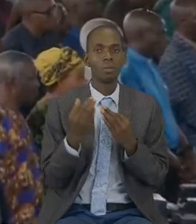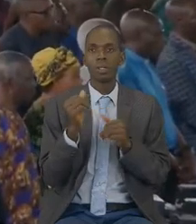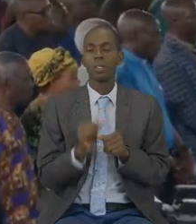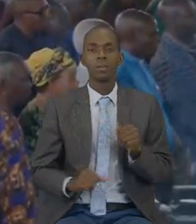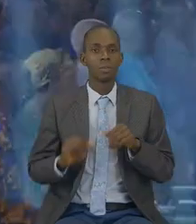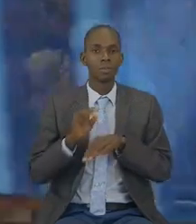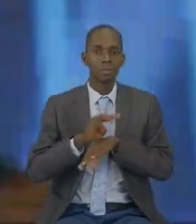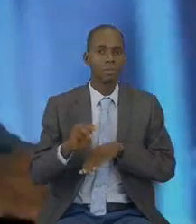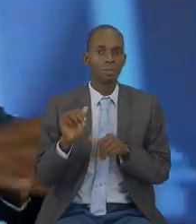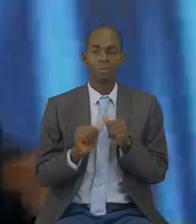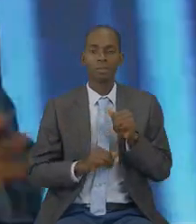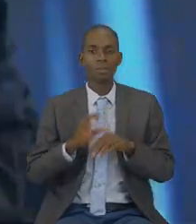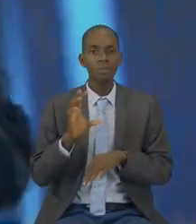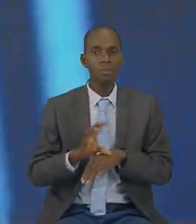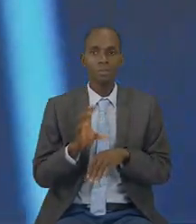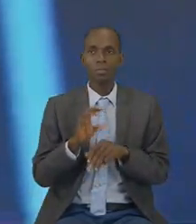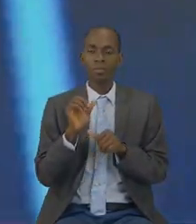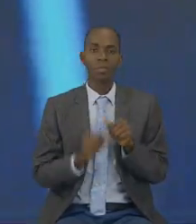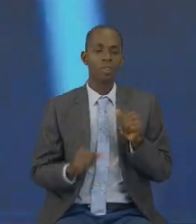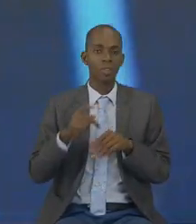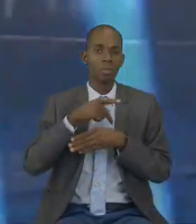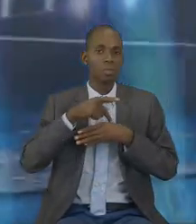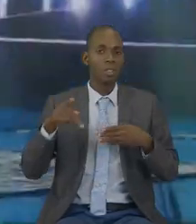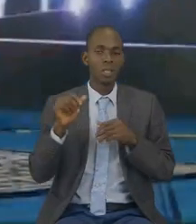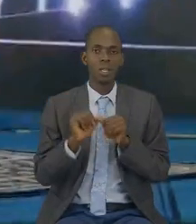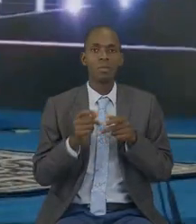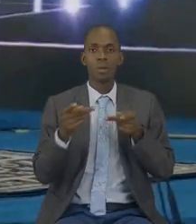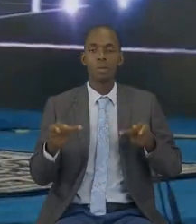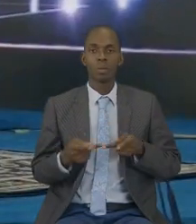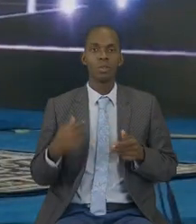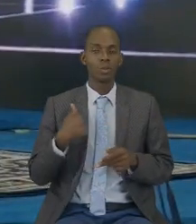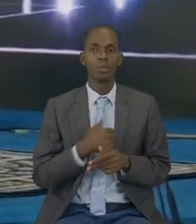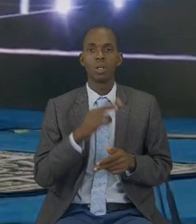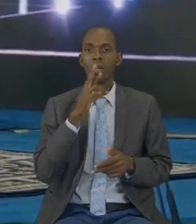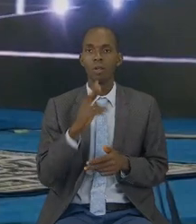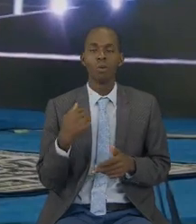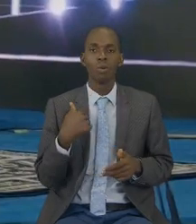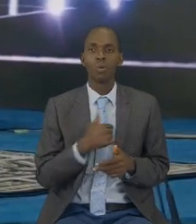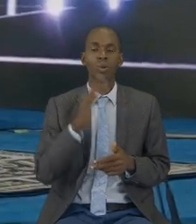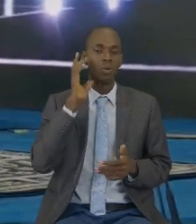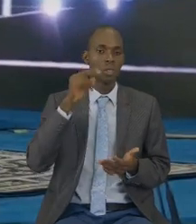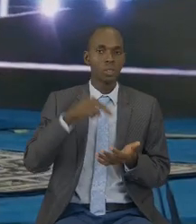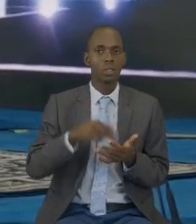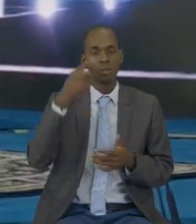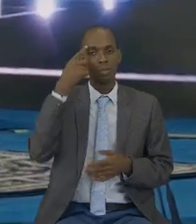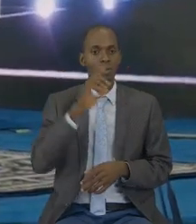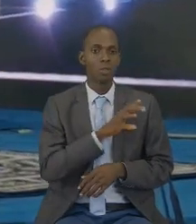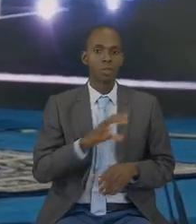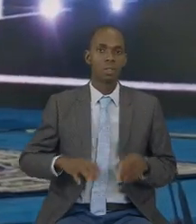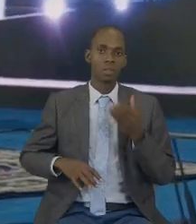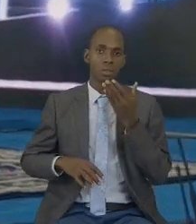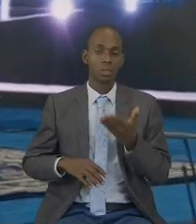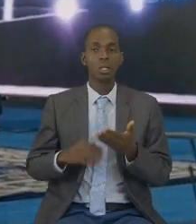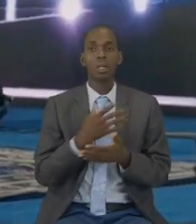ministry, every church, every profession, every place we are, will stand for Christ there.